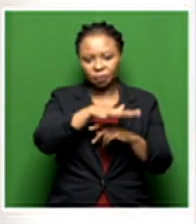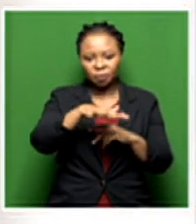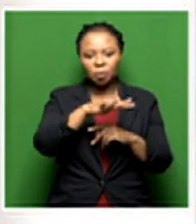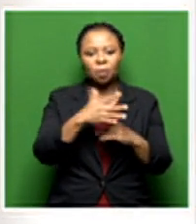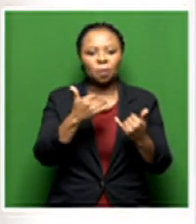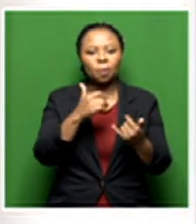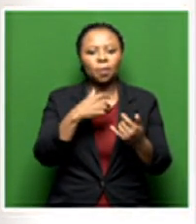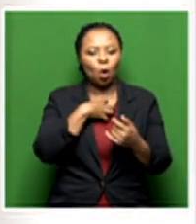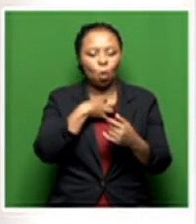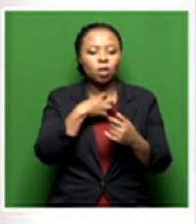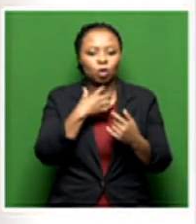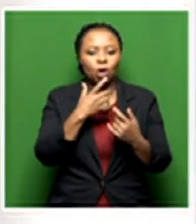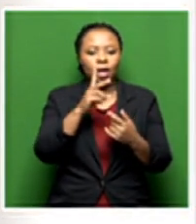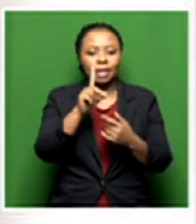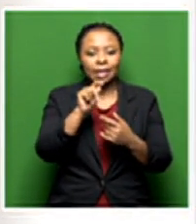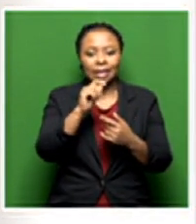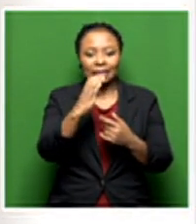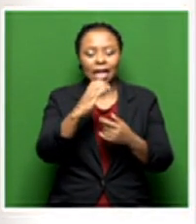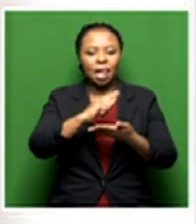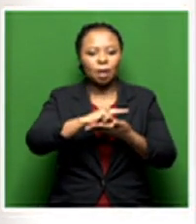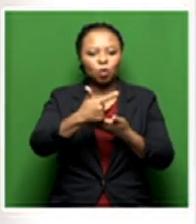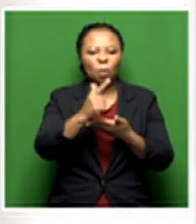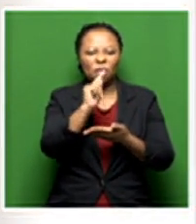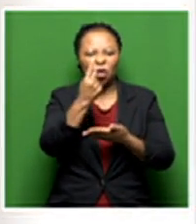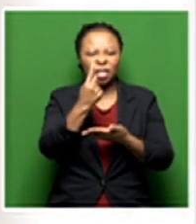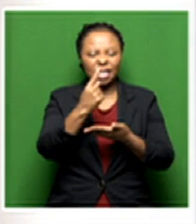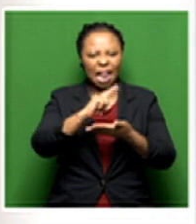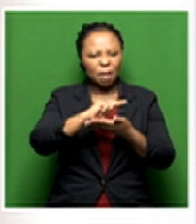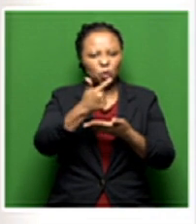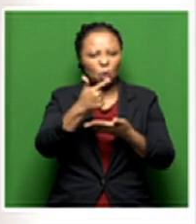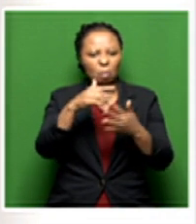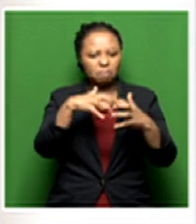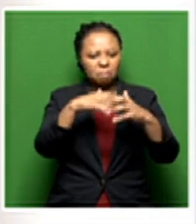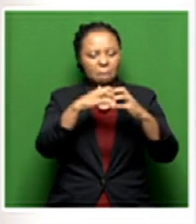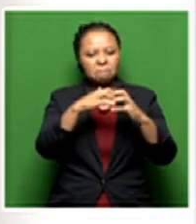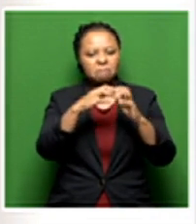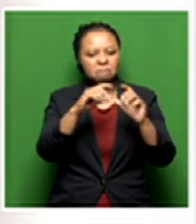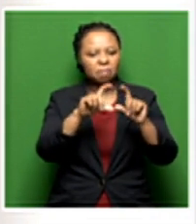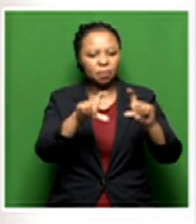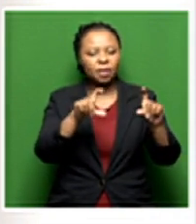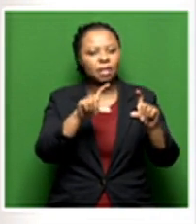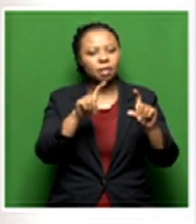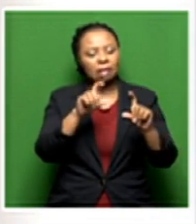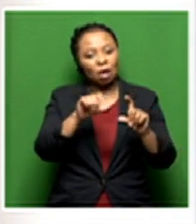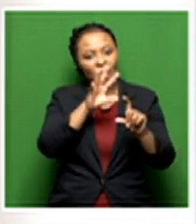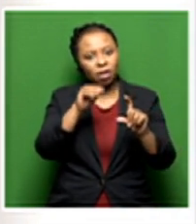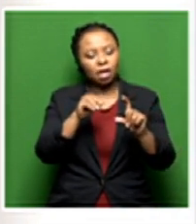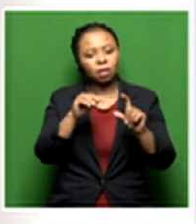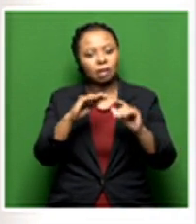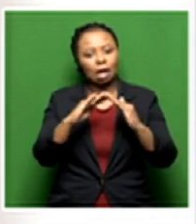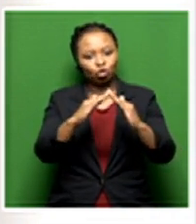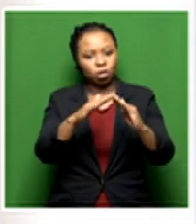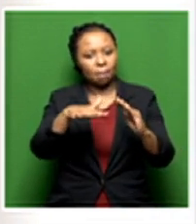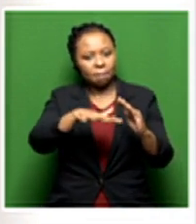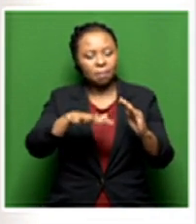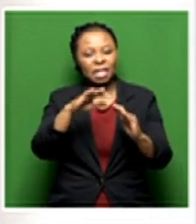laptop. The DTC 400 laptop is the first laptop brand to be launched by a South African township-based company. CEO